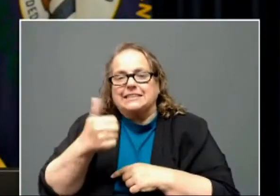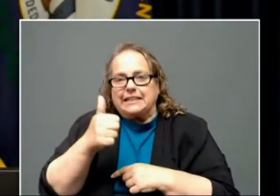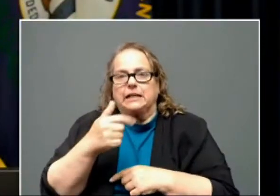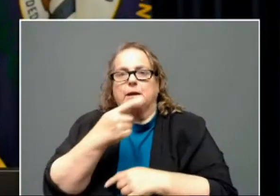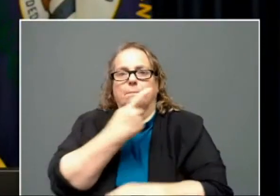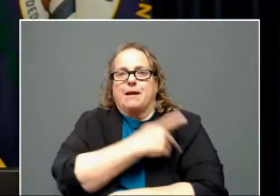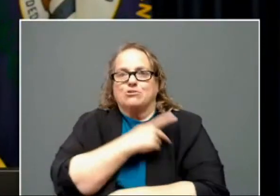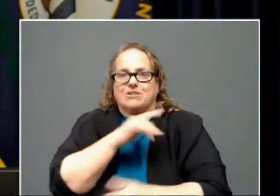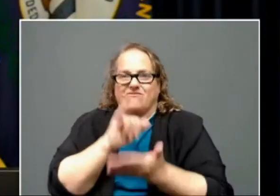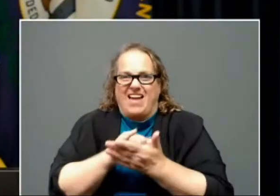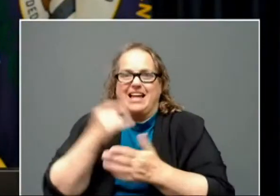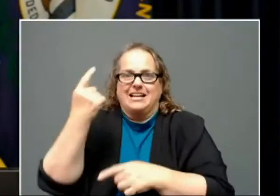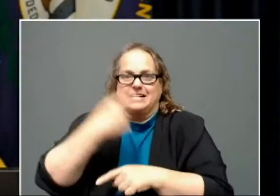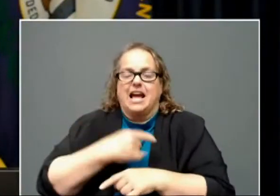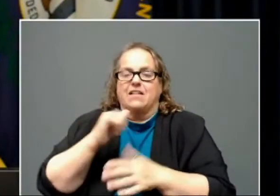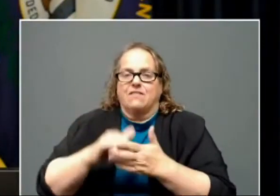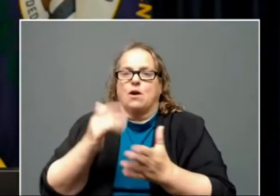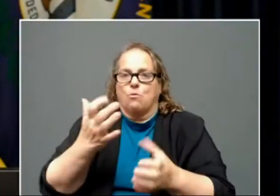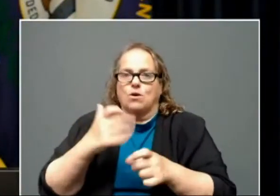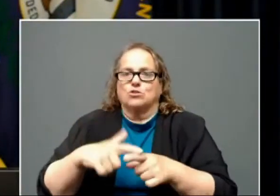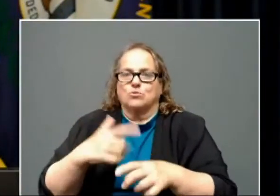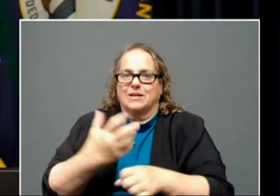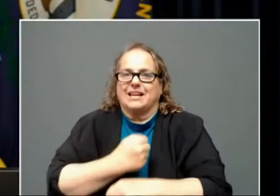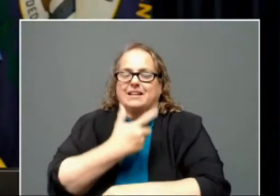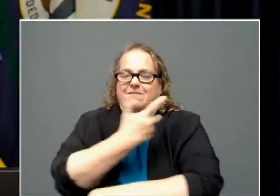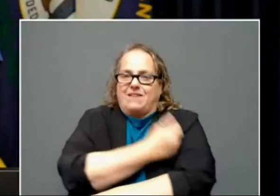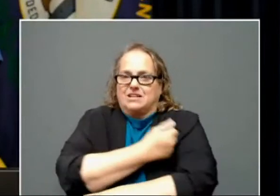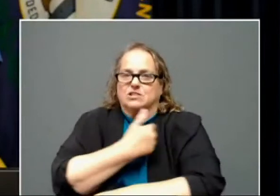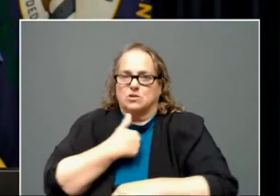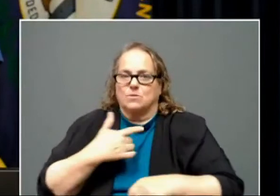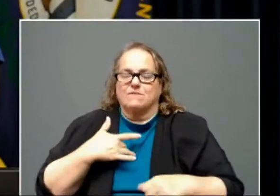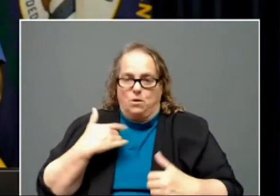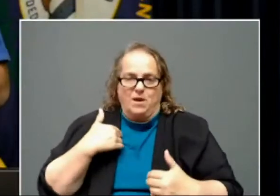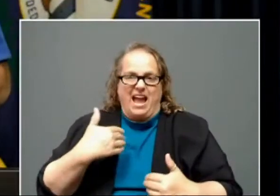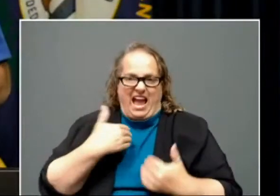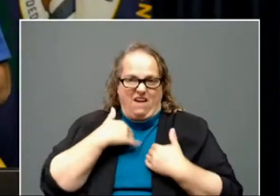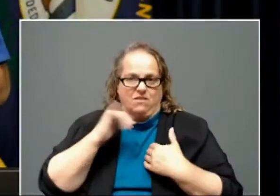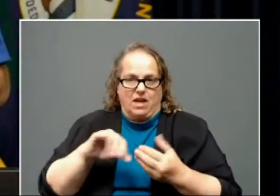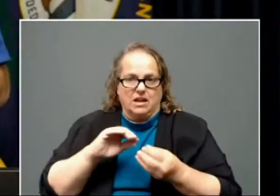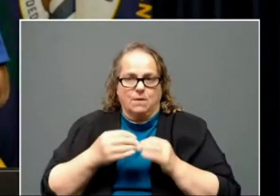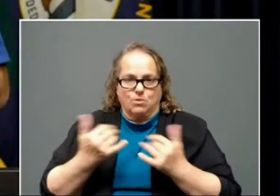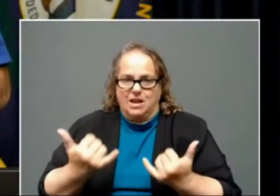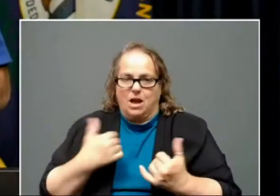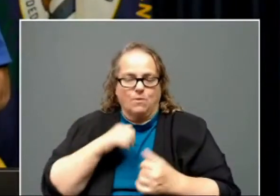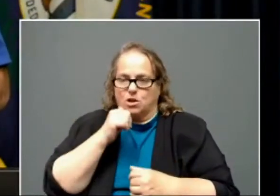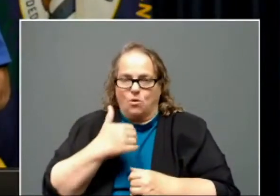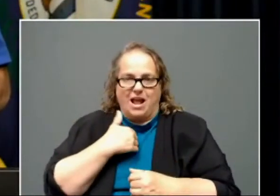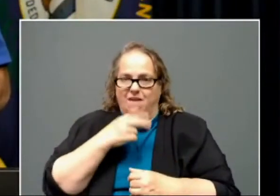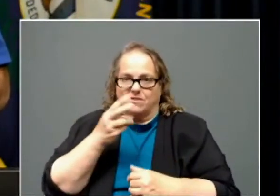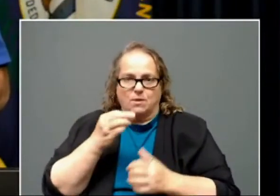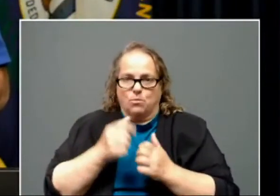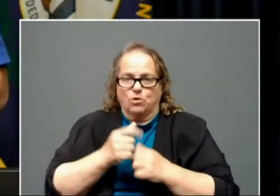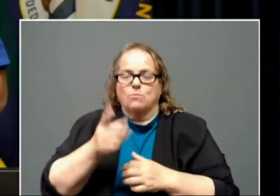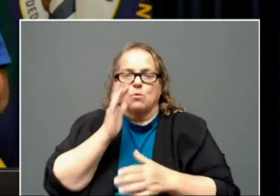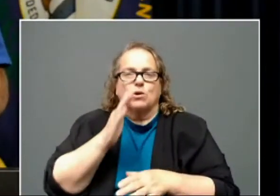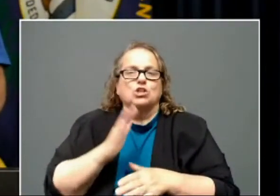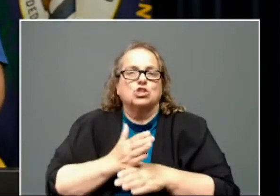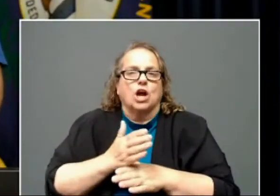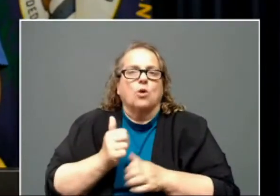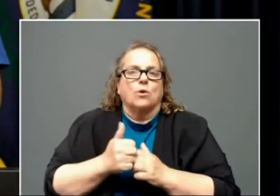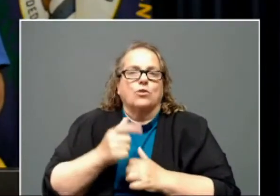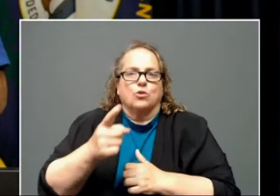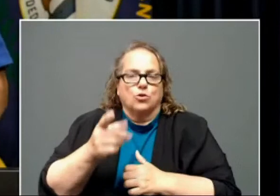that would want to get vaccinated. So I believe we have those numbers now. I don't have them in front of you, but we'll share them with you and anybody